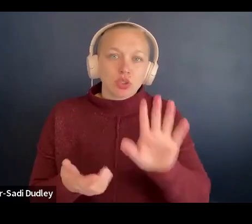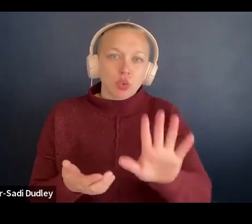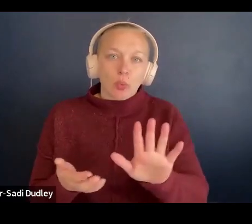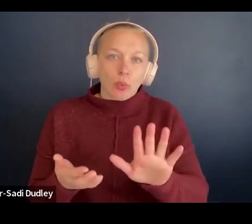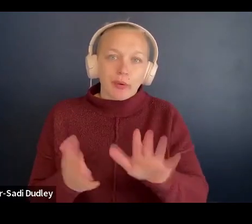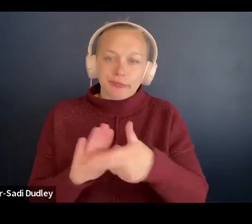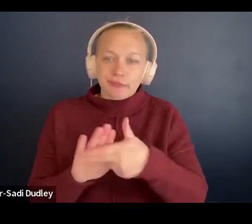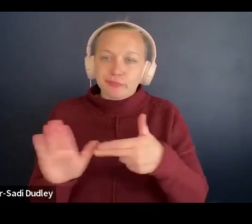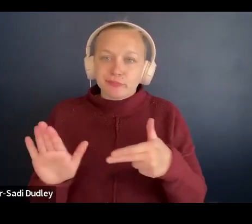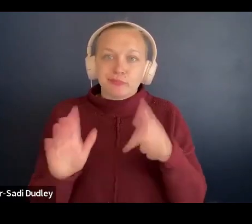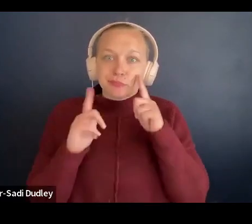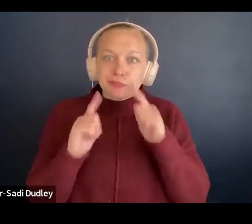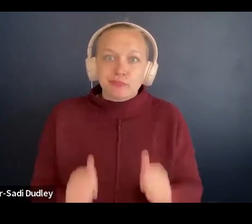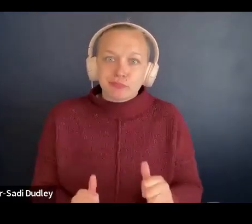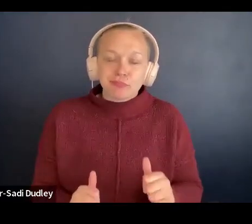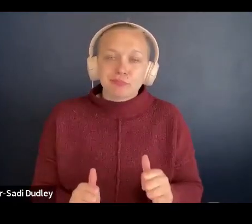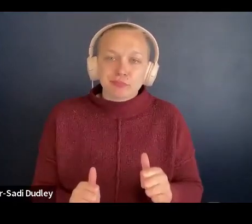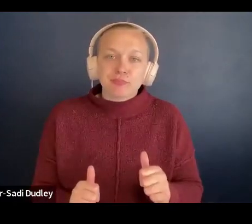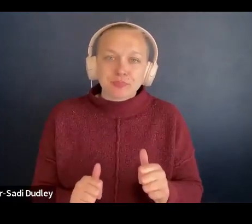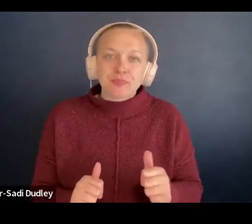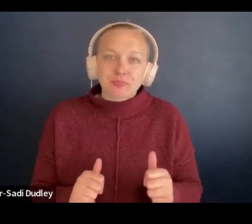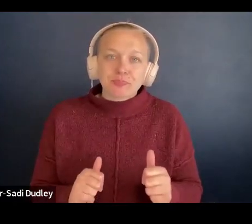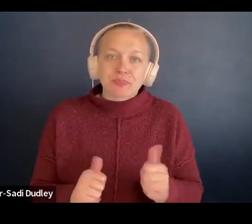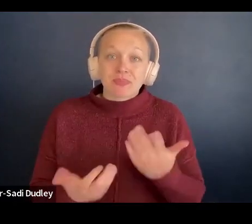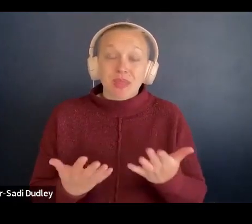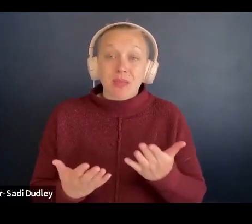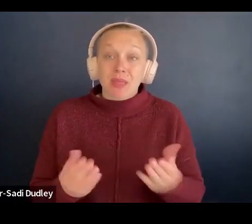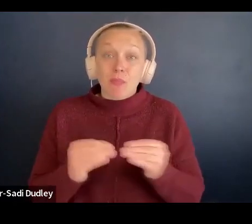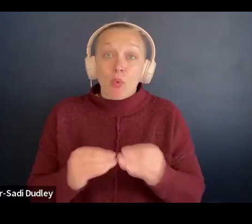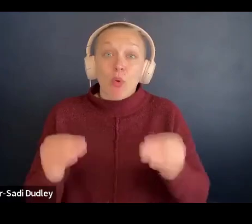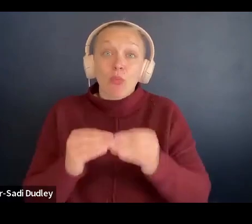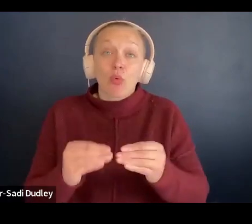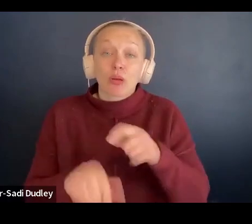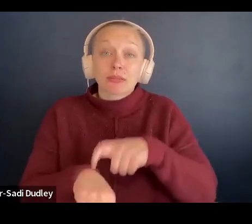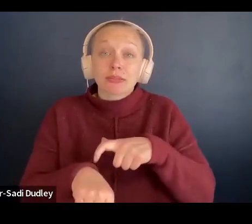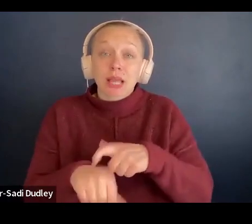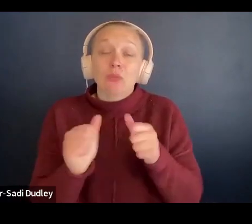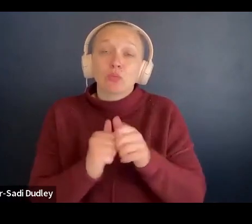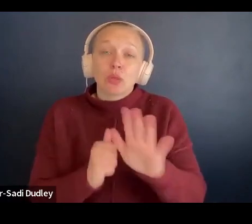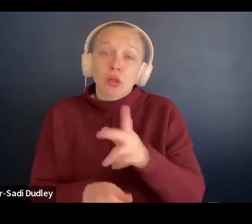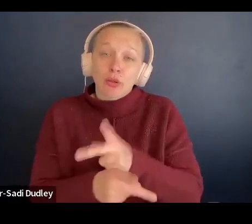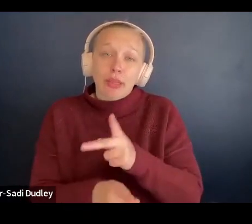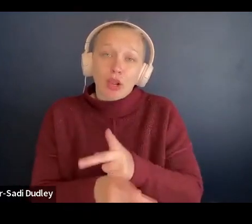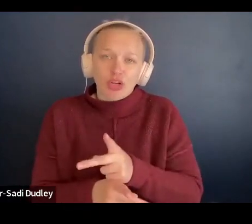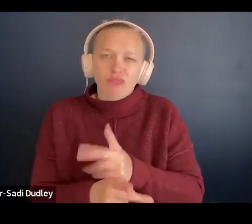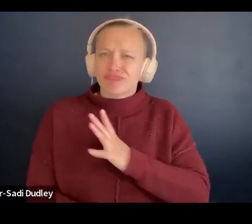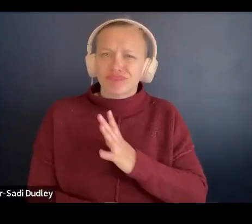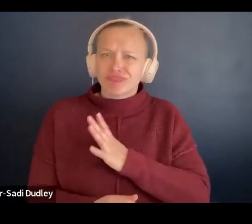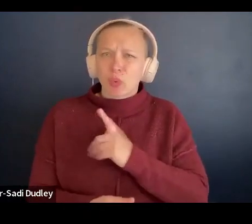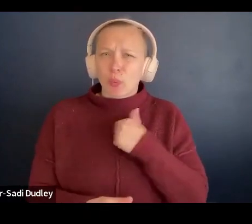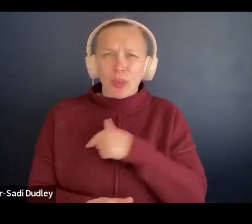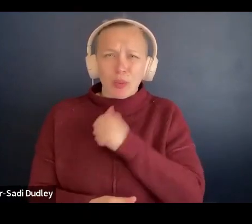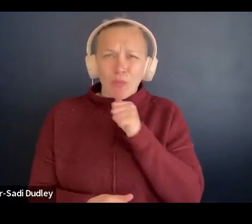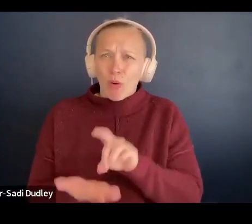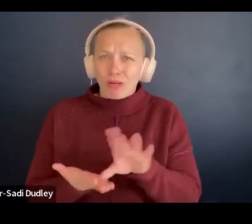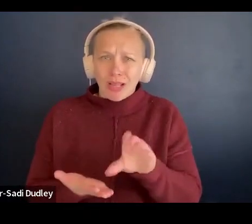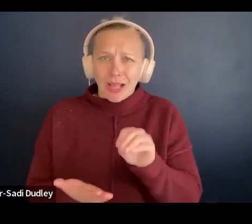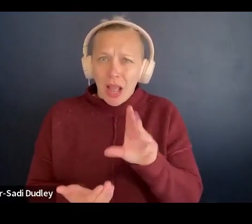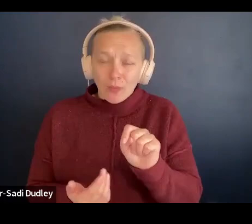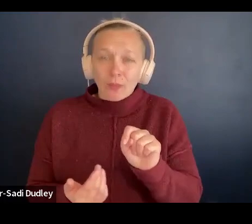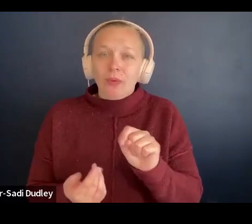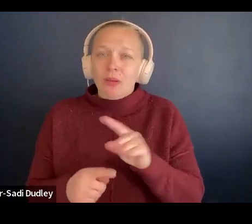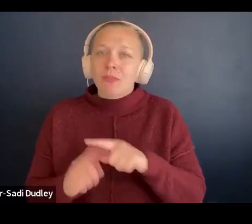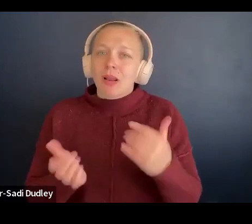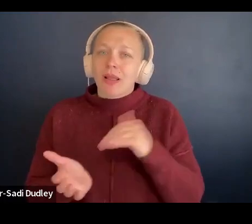less, and it really is a holistic end-of-life program to help people relieve the symptoms